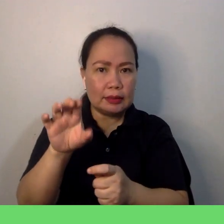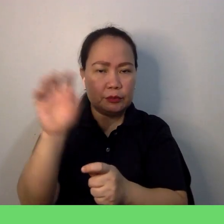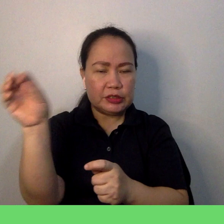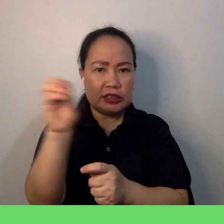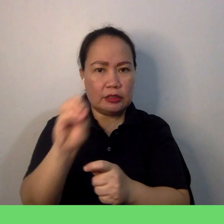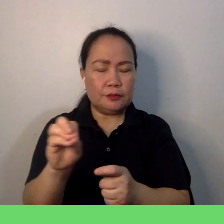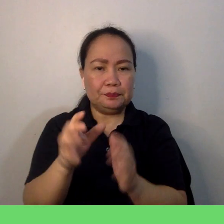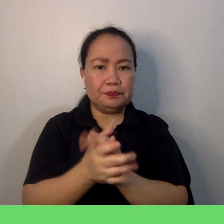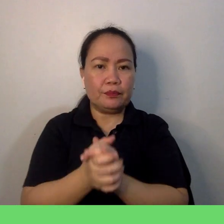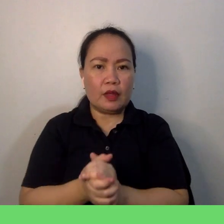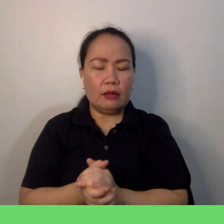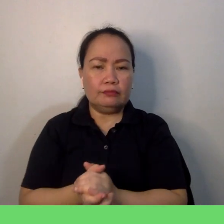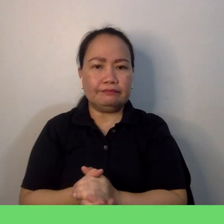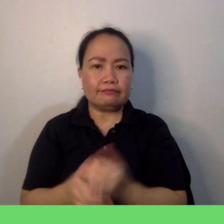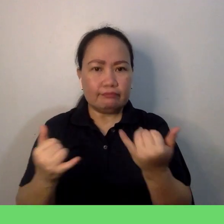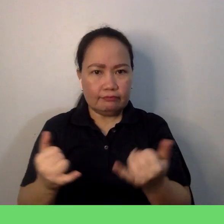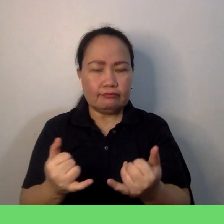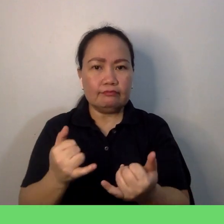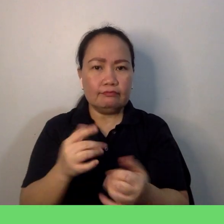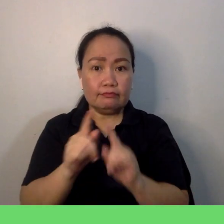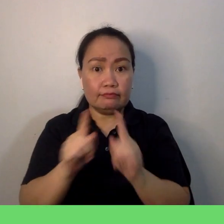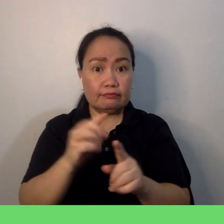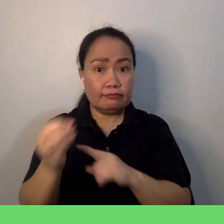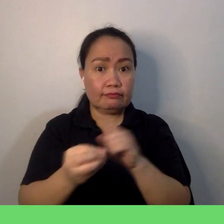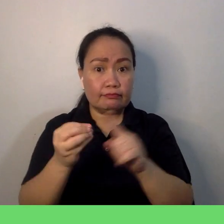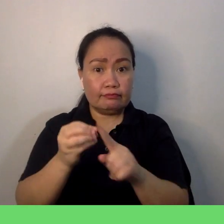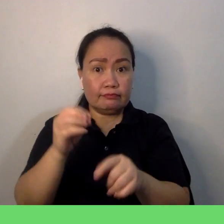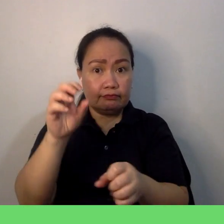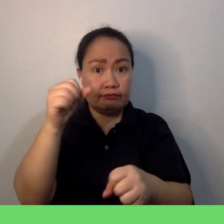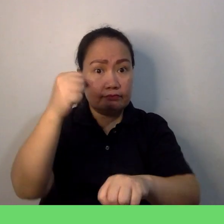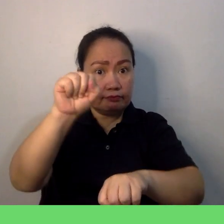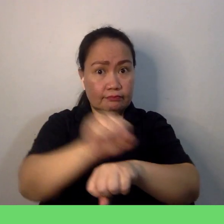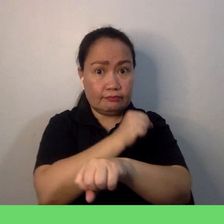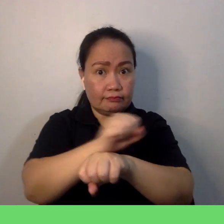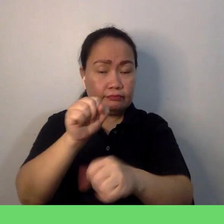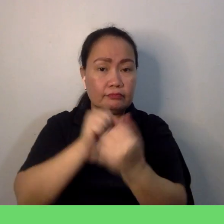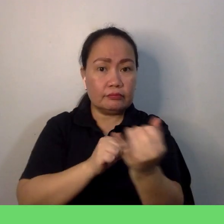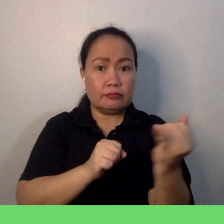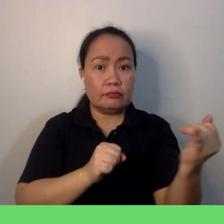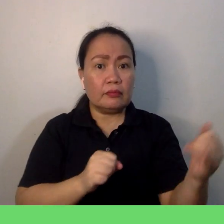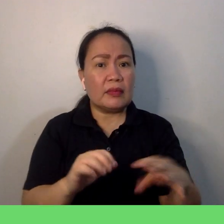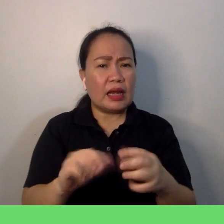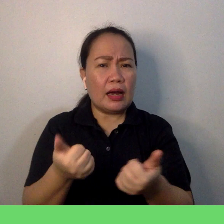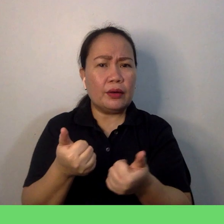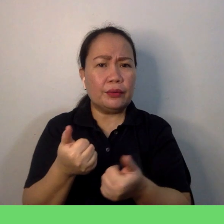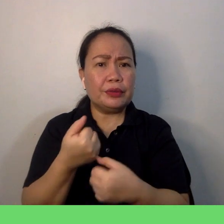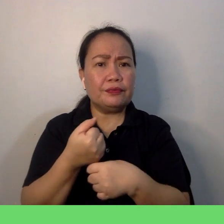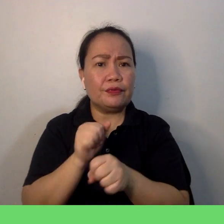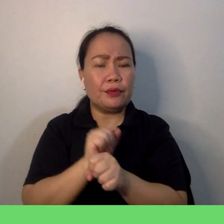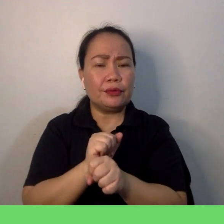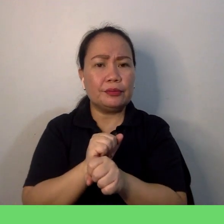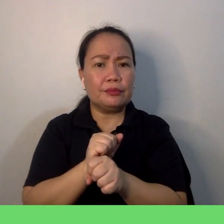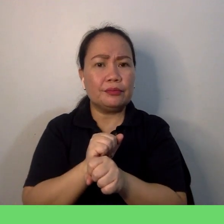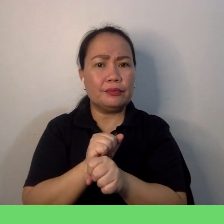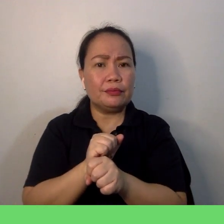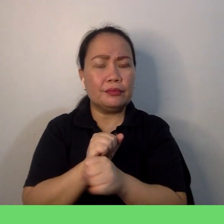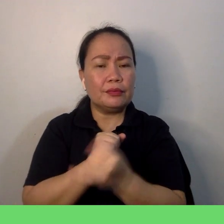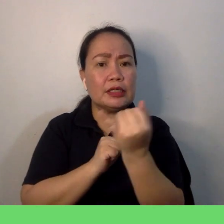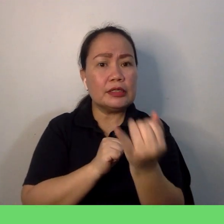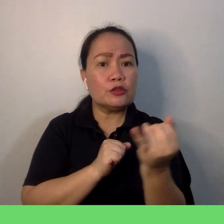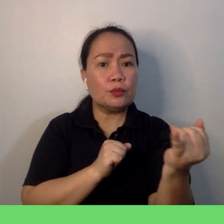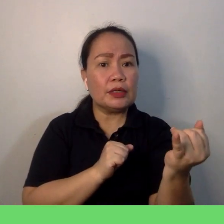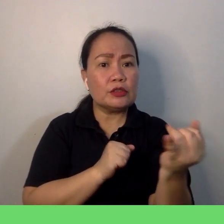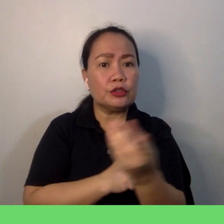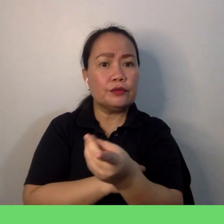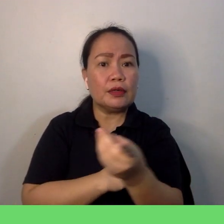Let's talk about the statistical instrument. So, how do we form instruments in statistics? So, ano ba itong instrument? So,